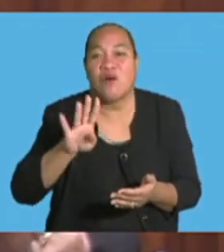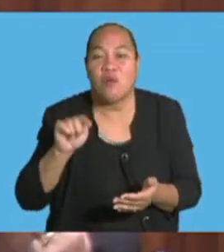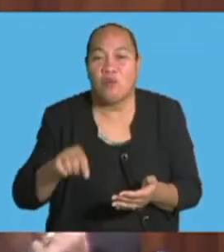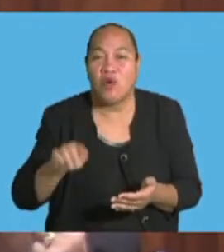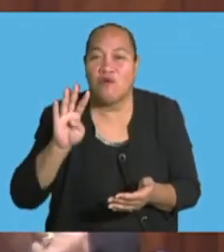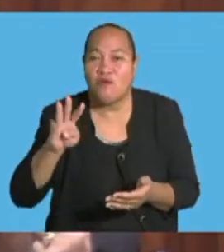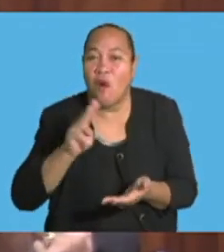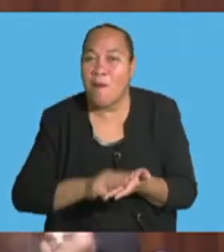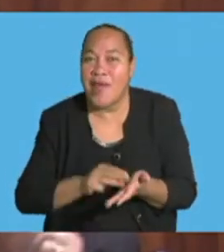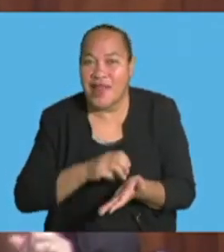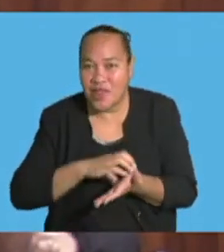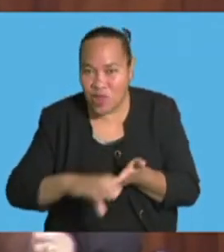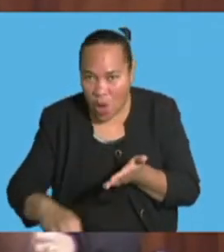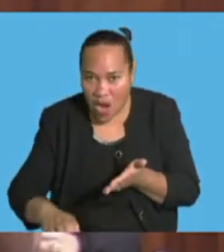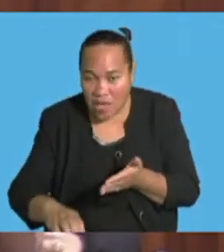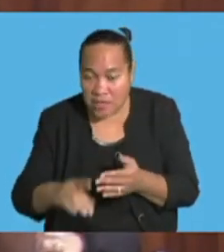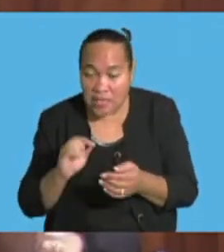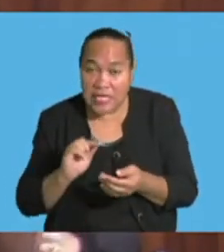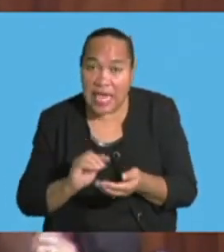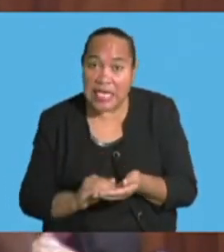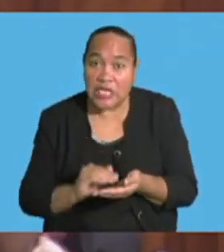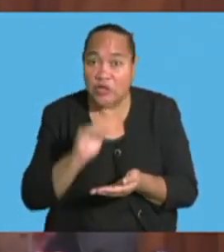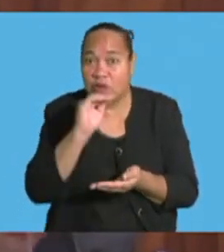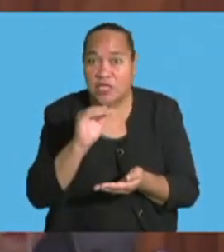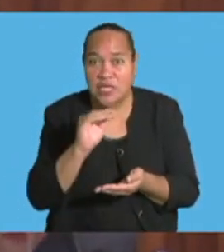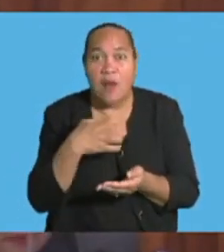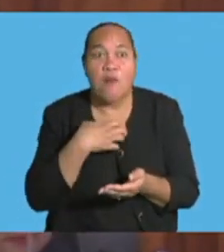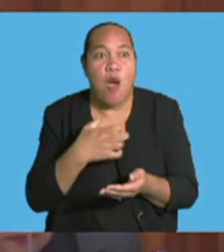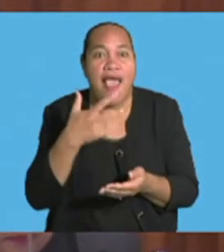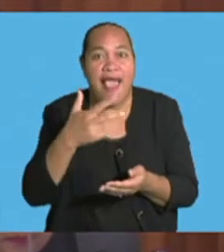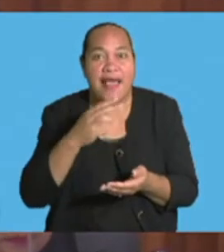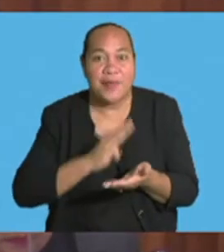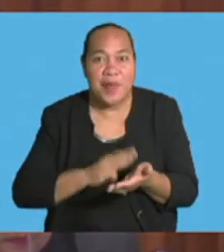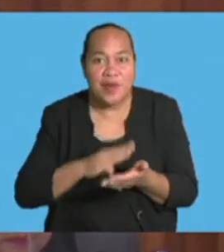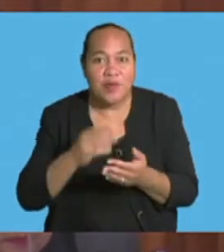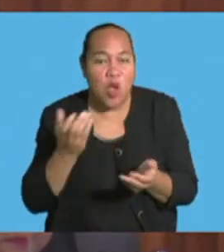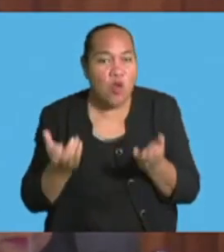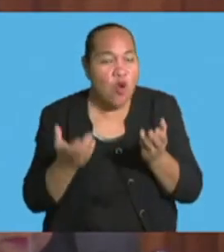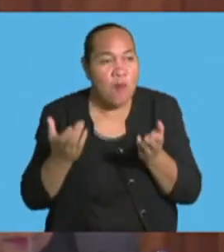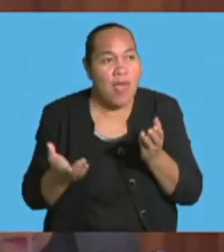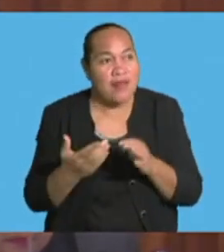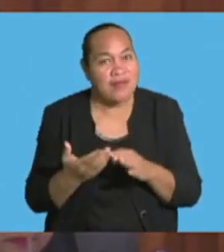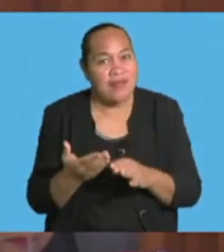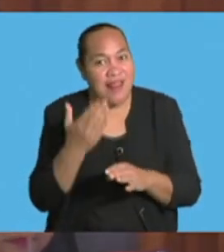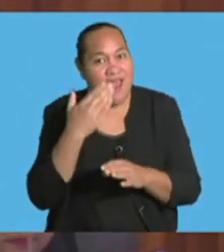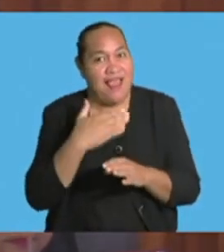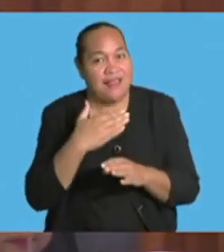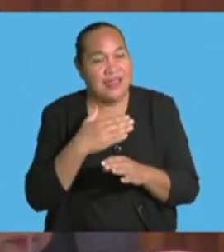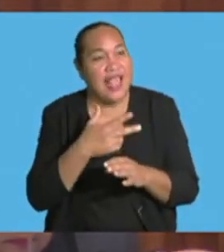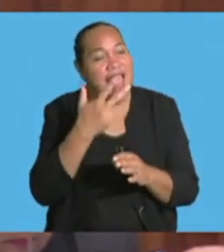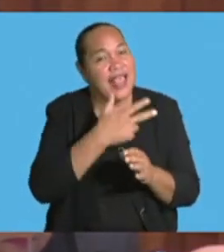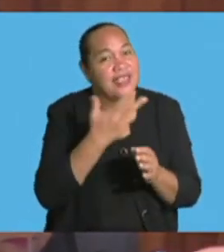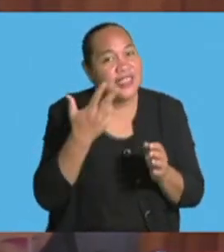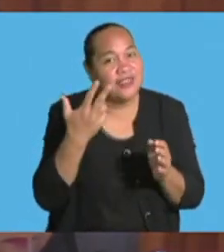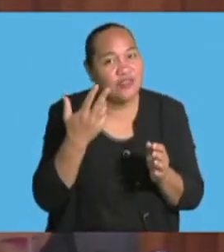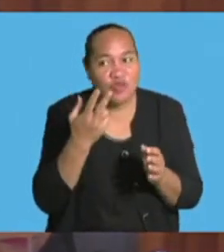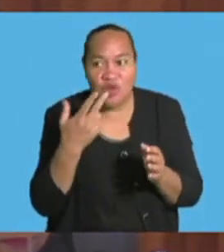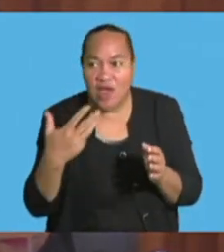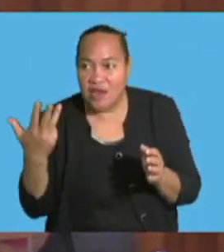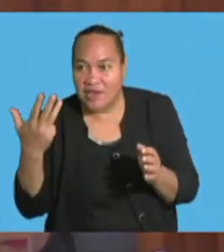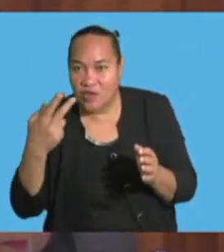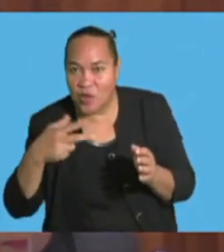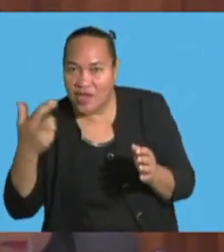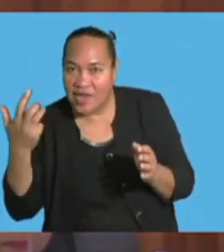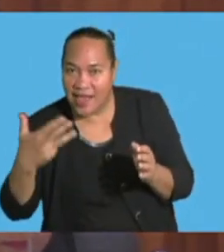million. This is an increase of more than $8 million when compared to the 2018-2019 budget allocated